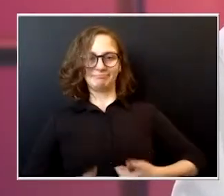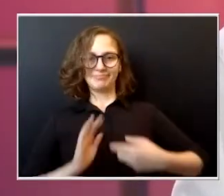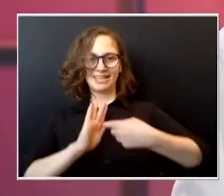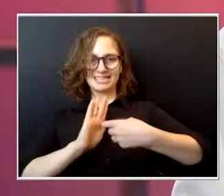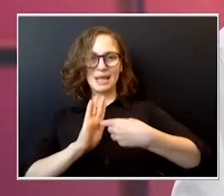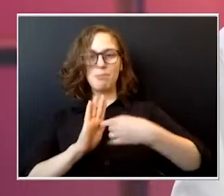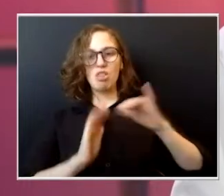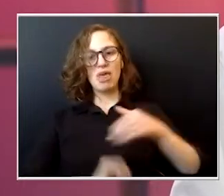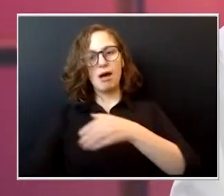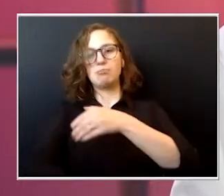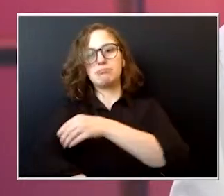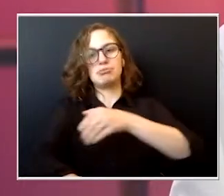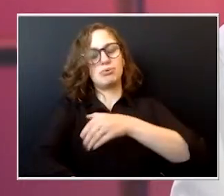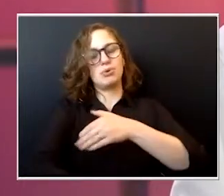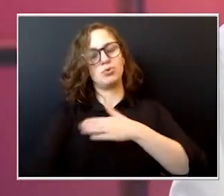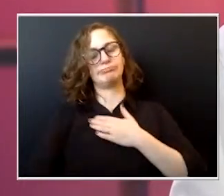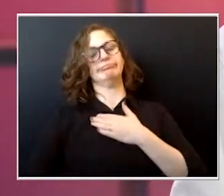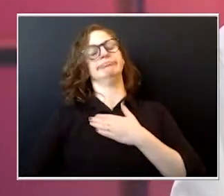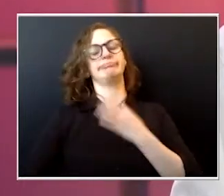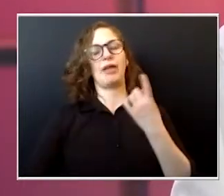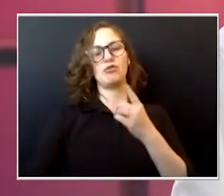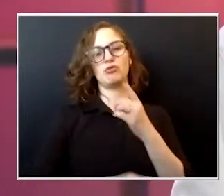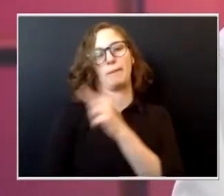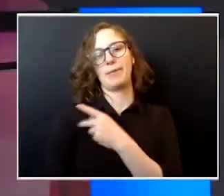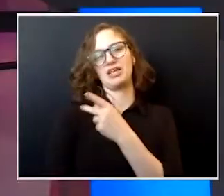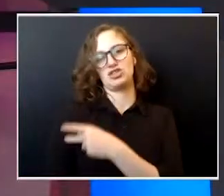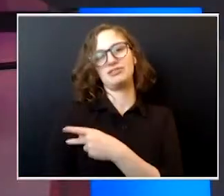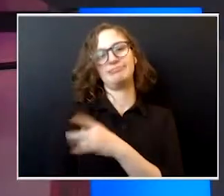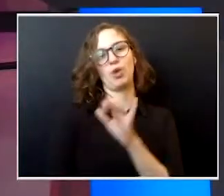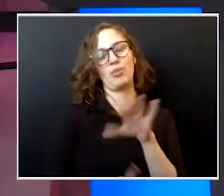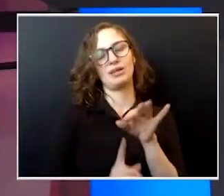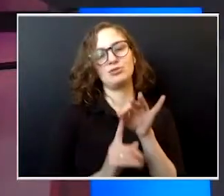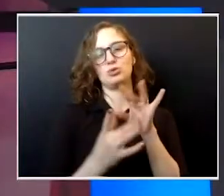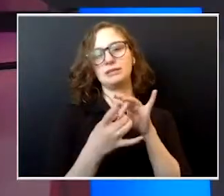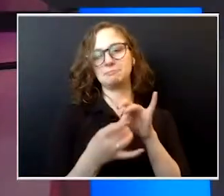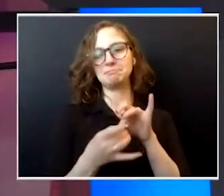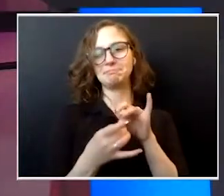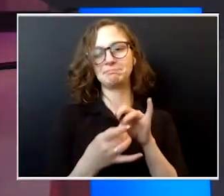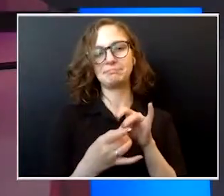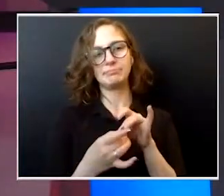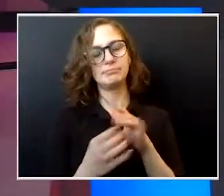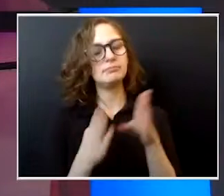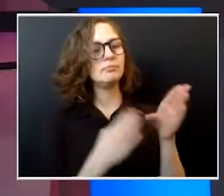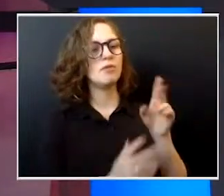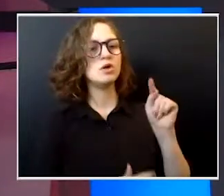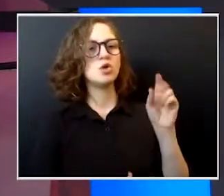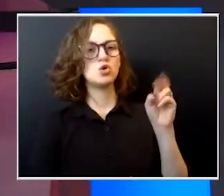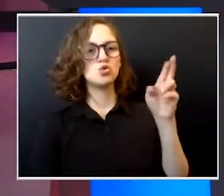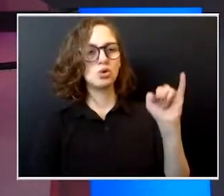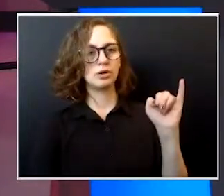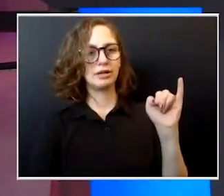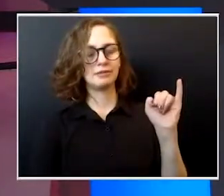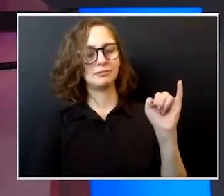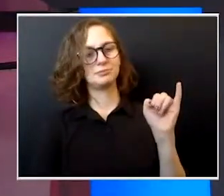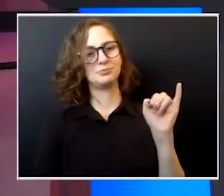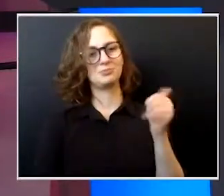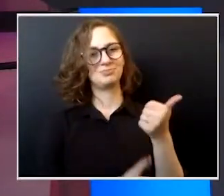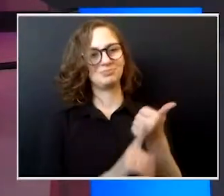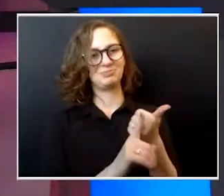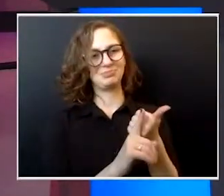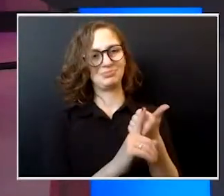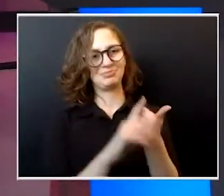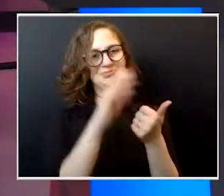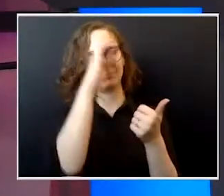definitely been a unique bond that I've shared. Tori, for you as your healthcare provider,